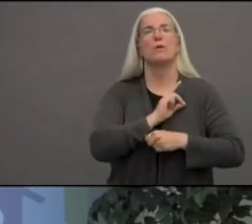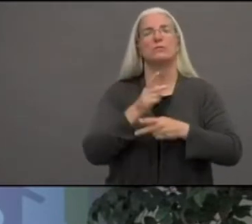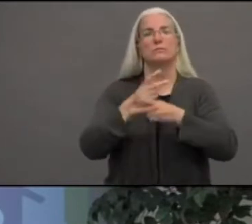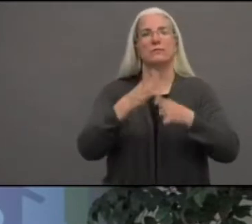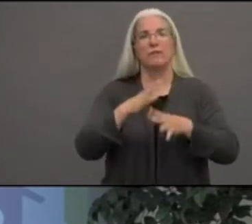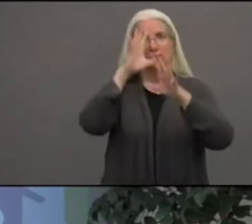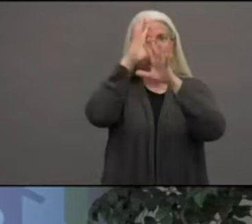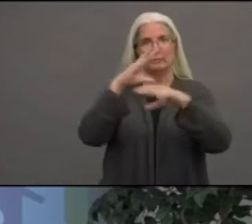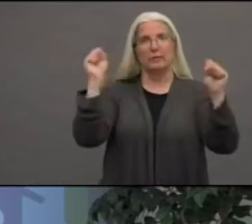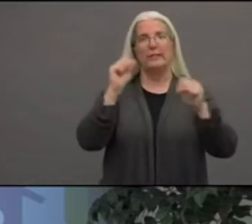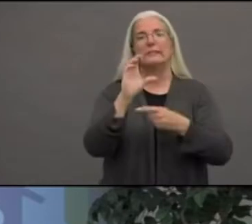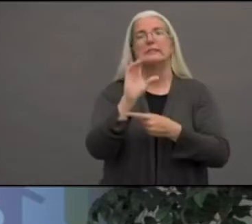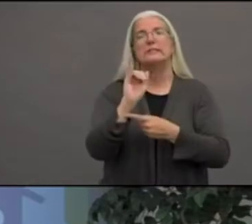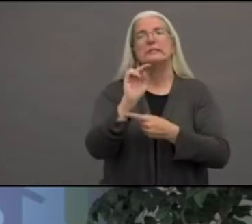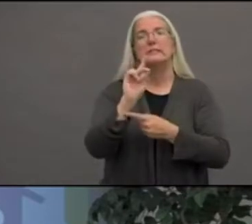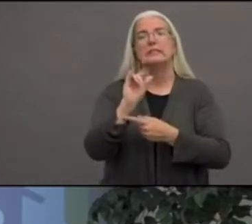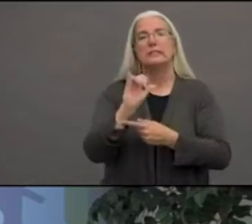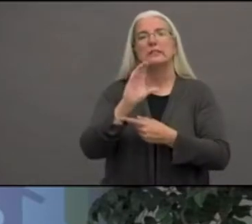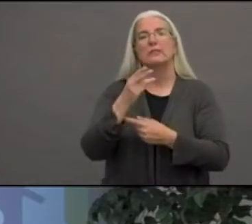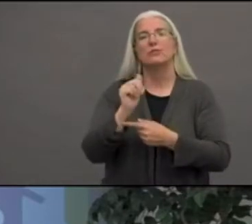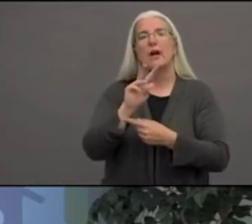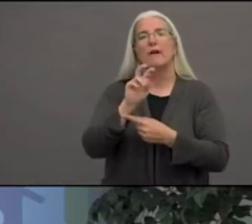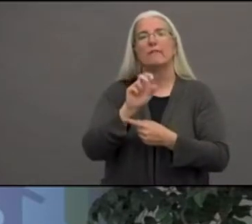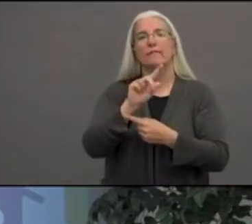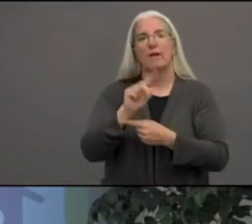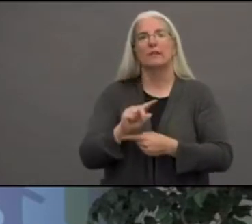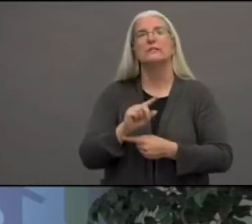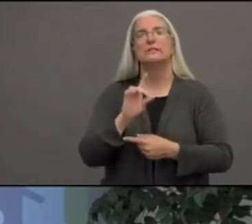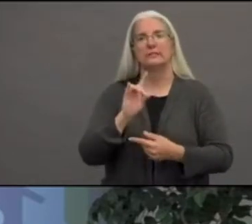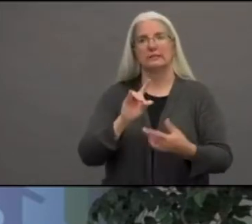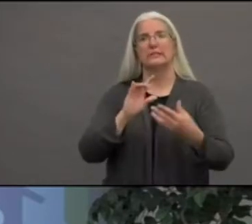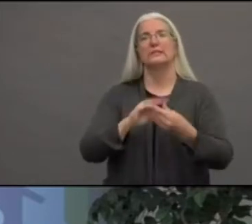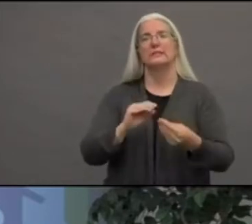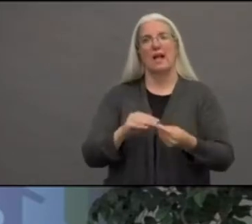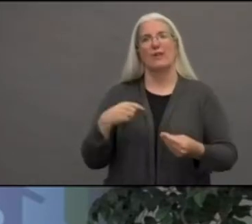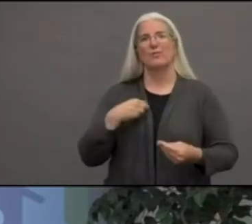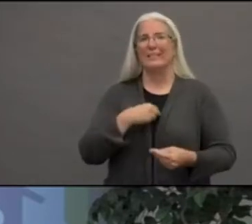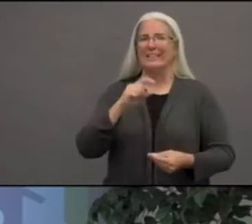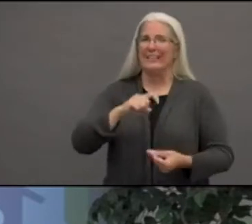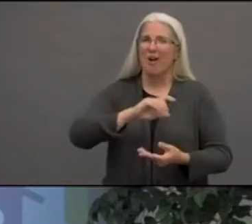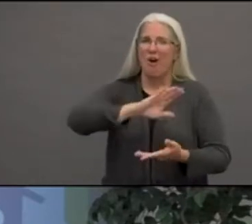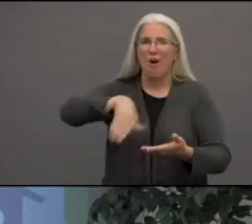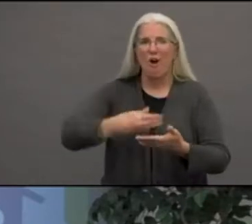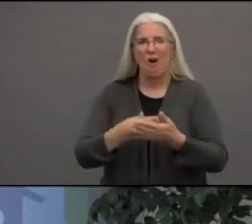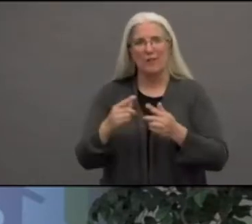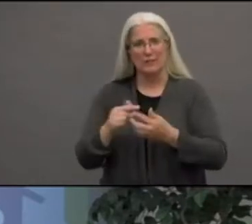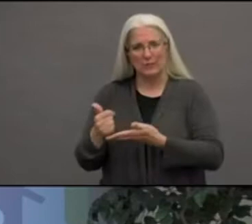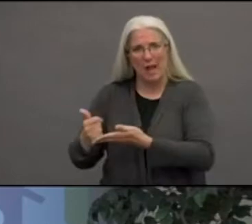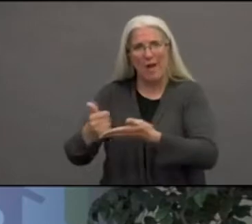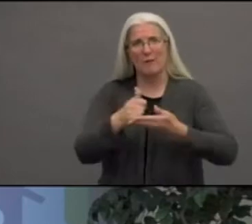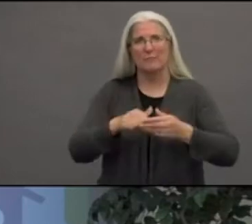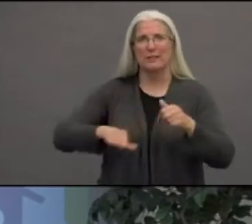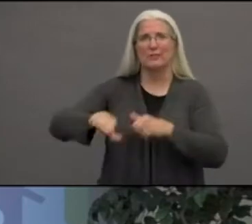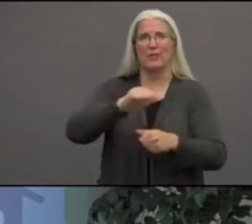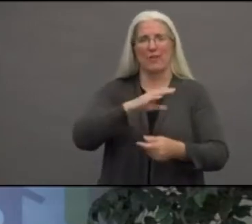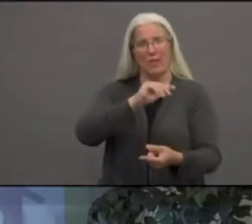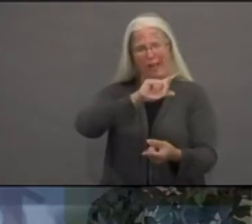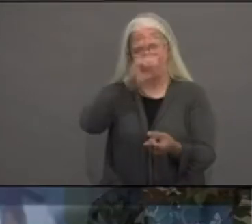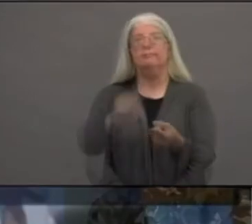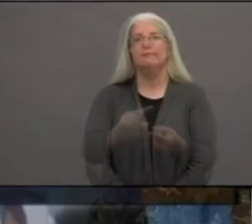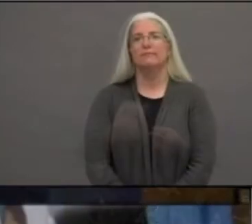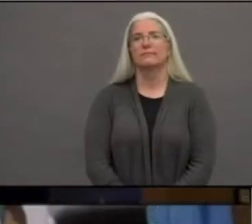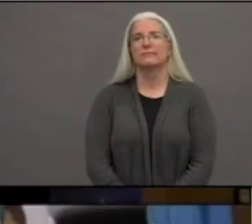said it's going to take all of us to slow the spread of COVID-19, and that means we must do the right thing this 4th of July holiday